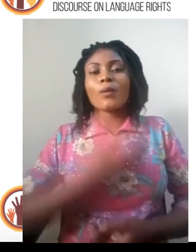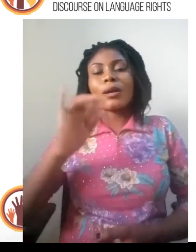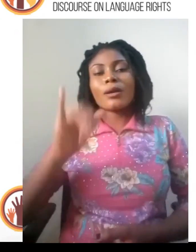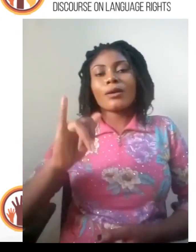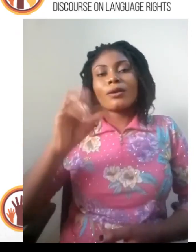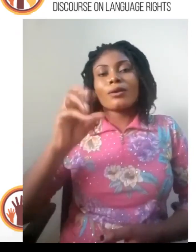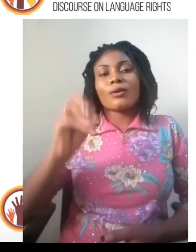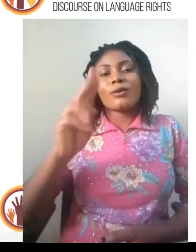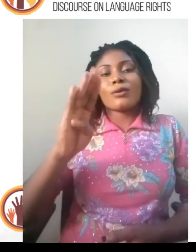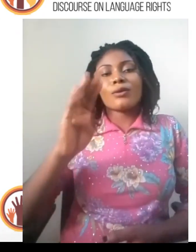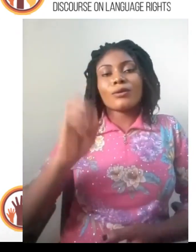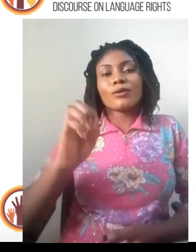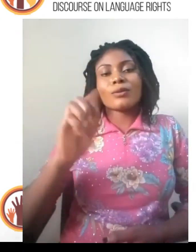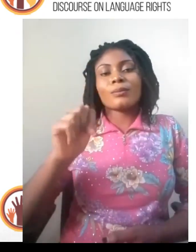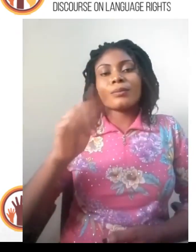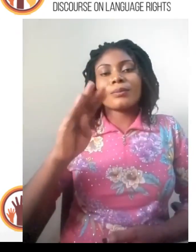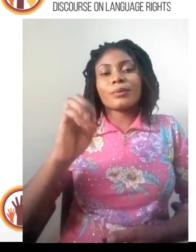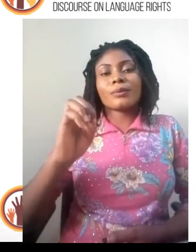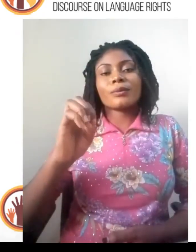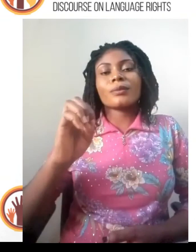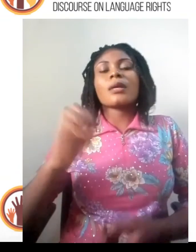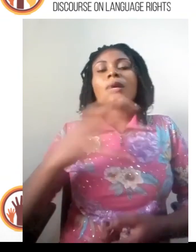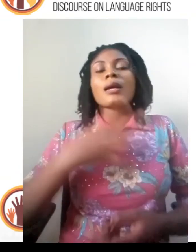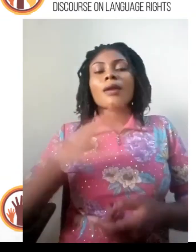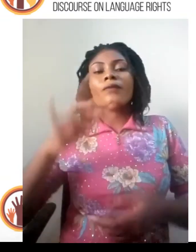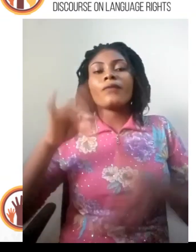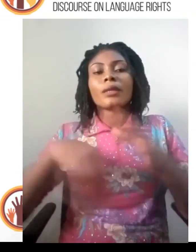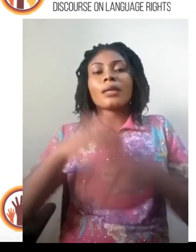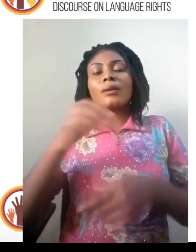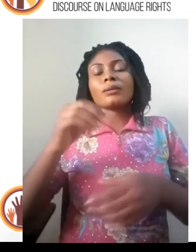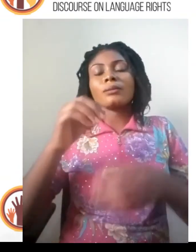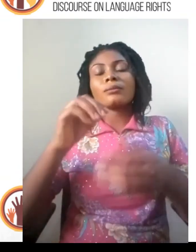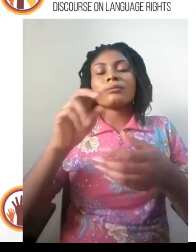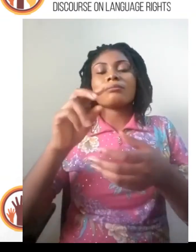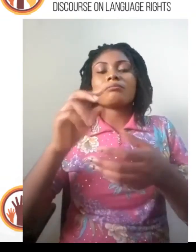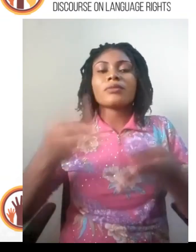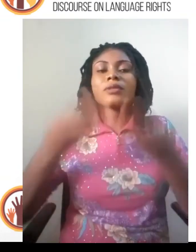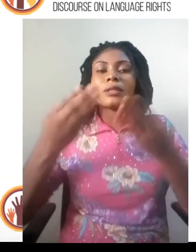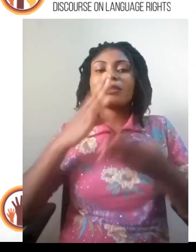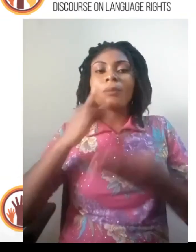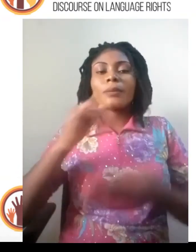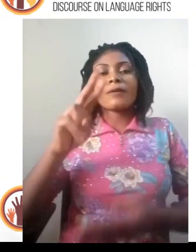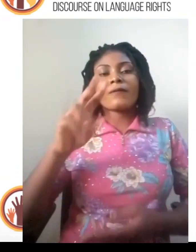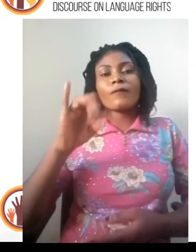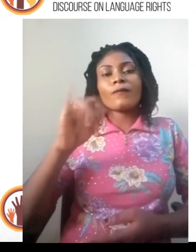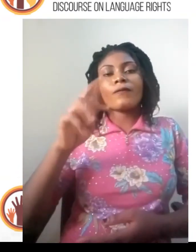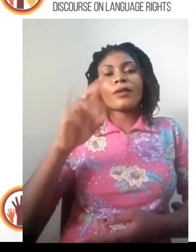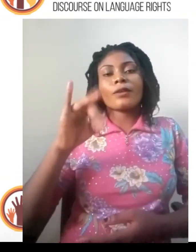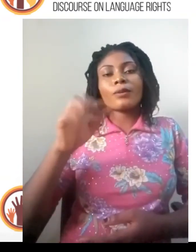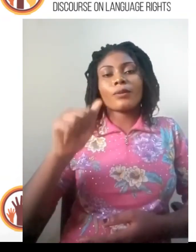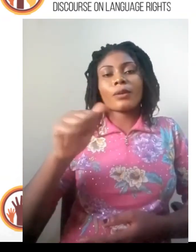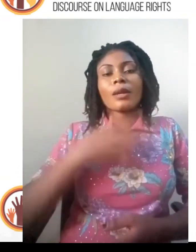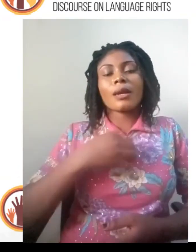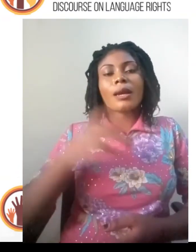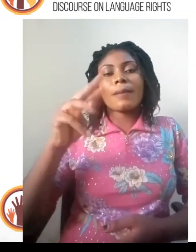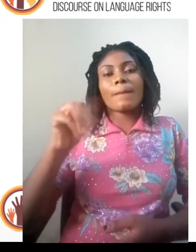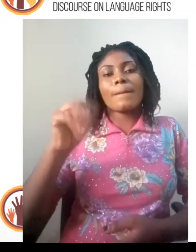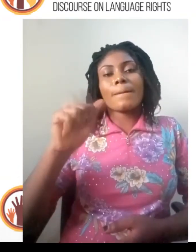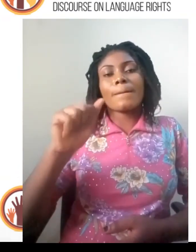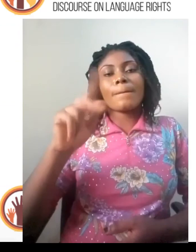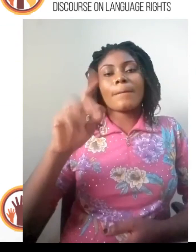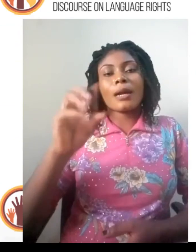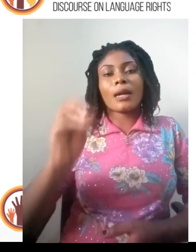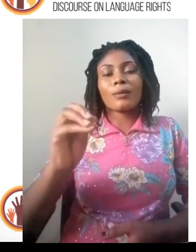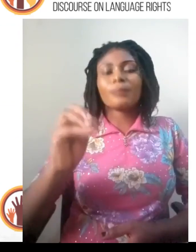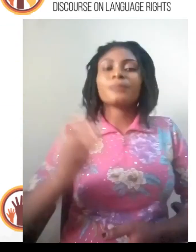Nyako. You are gonna be happy you did. So today, once again, this is